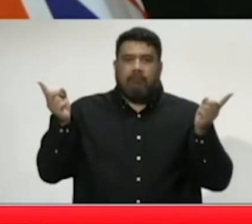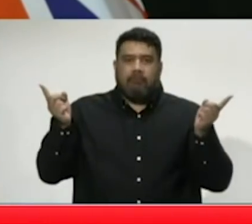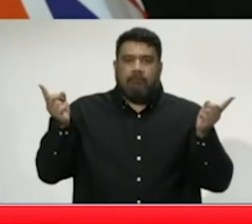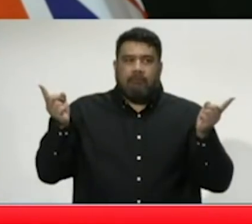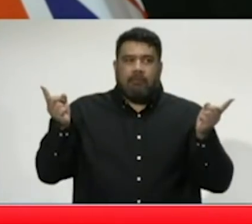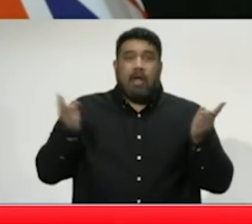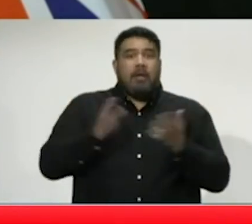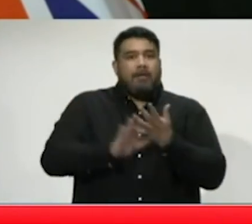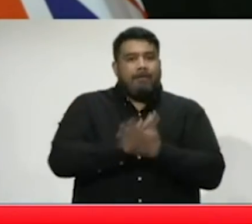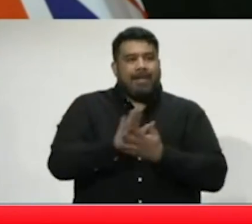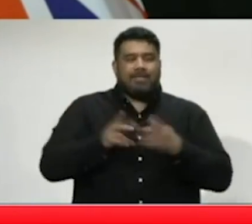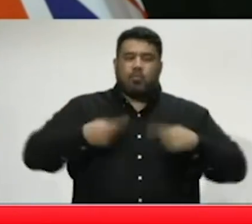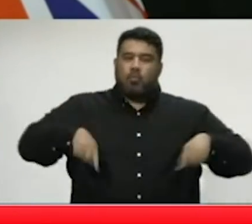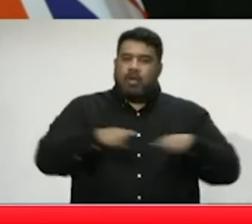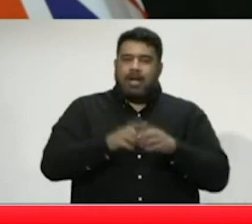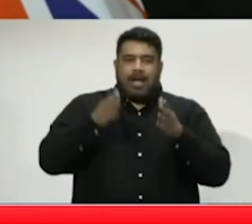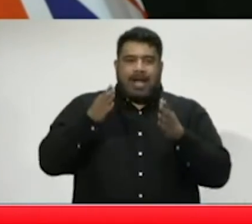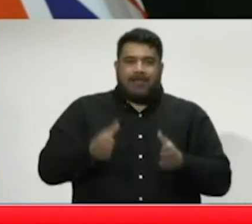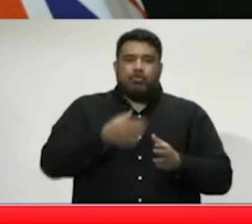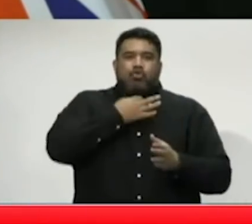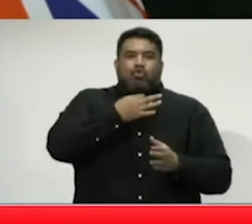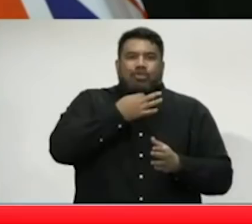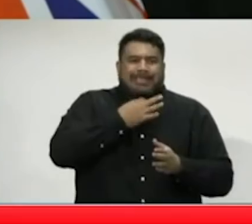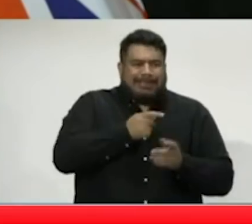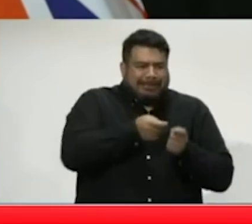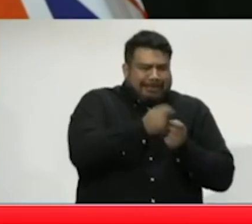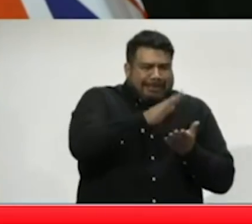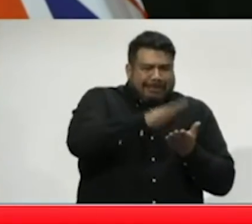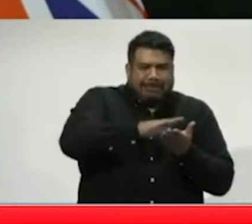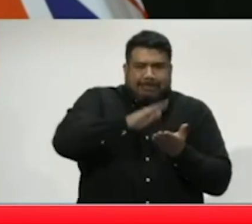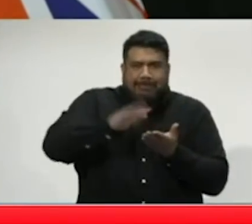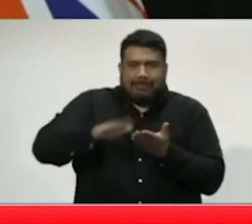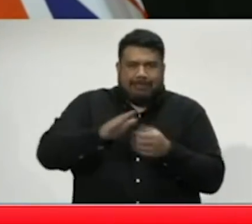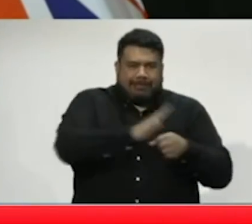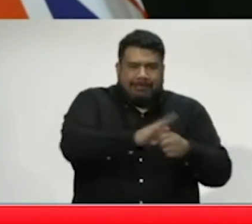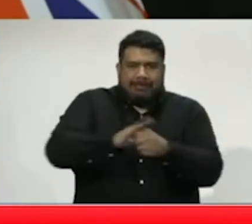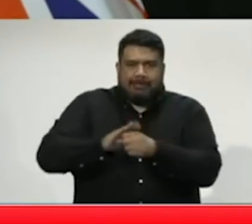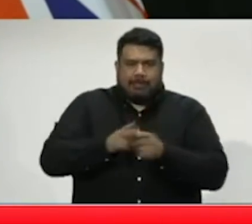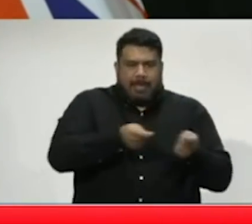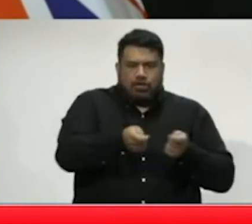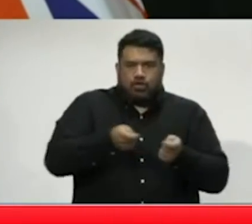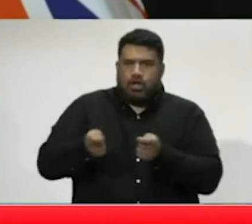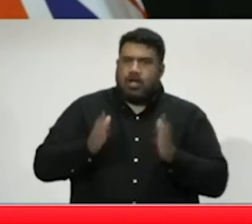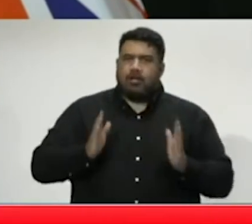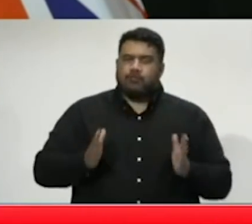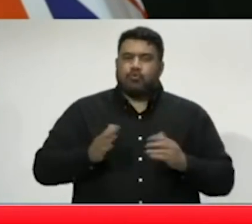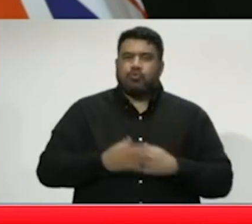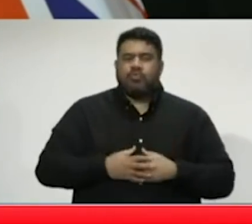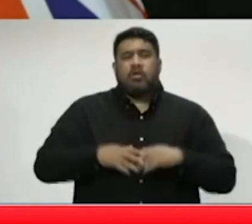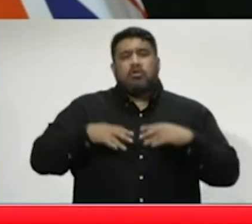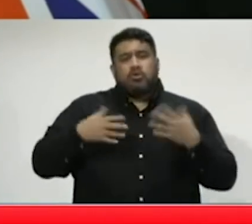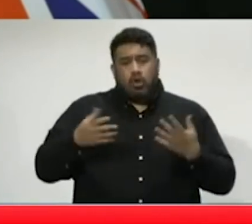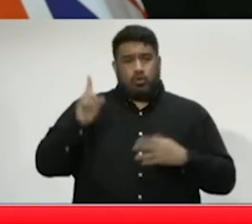there will be work to be done and there will be risk that needs to be managed. Today, I just want to set out a little more detail some